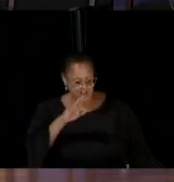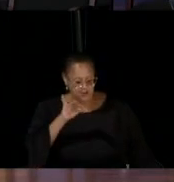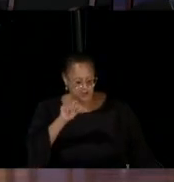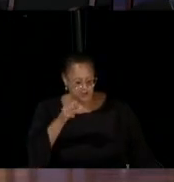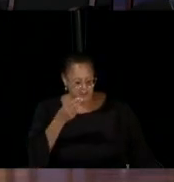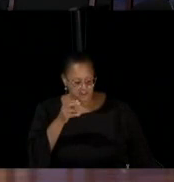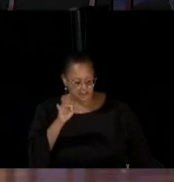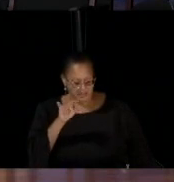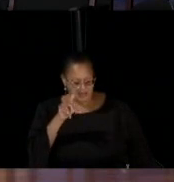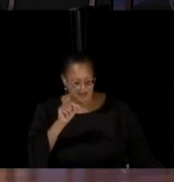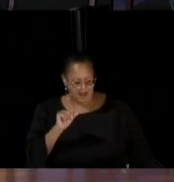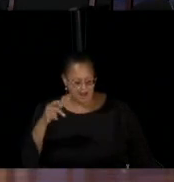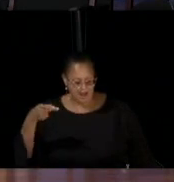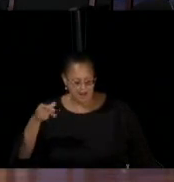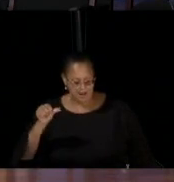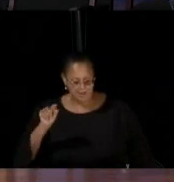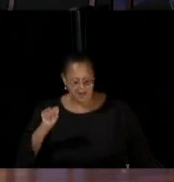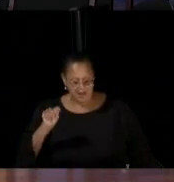Rishika Patabandla.